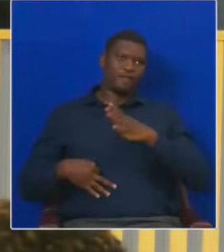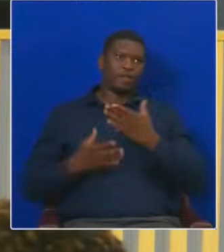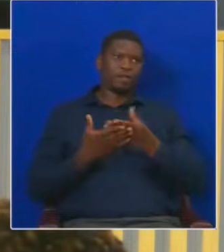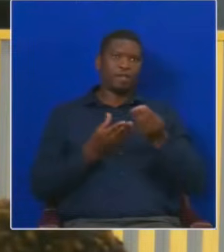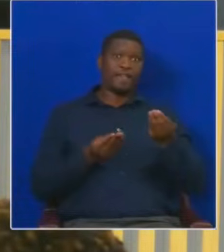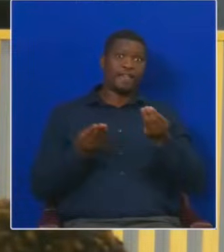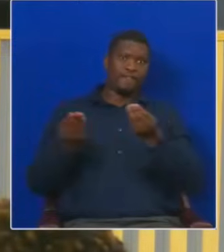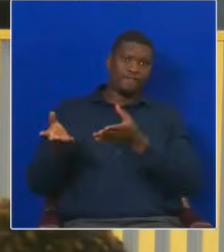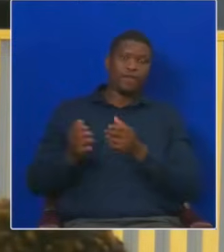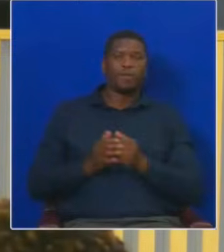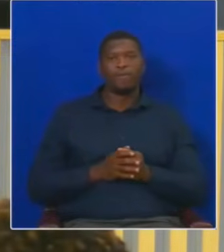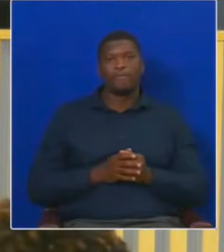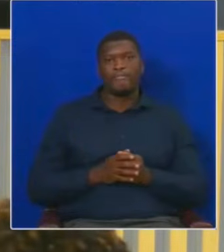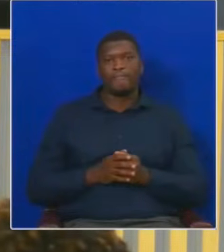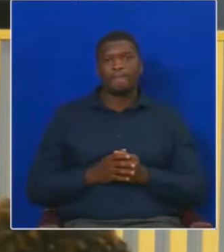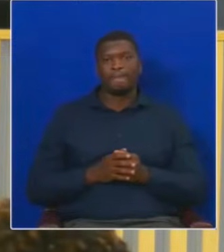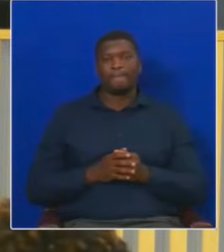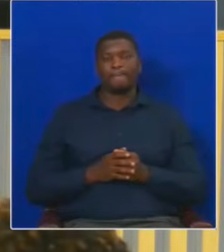Furthermore,